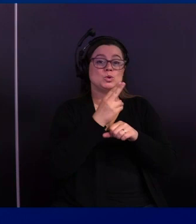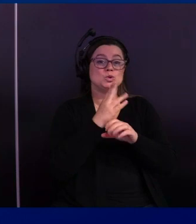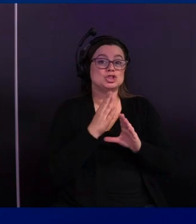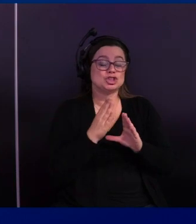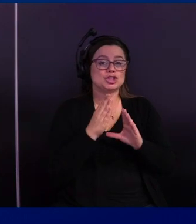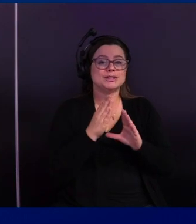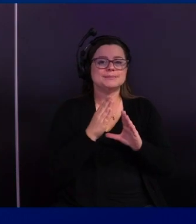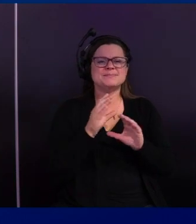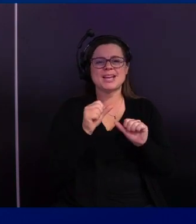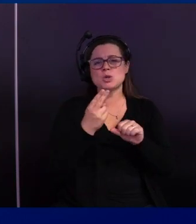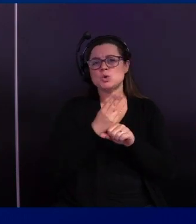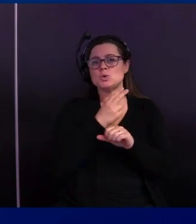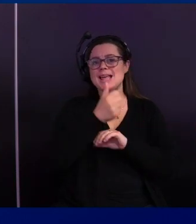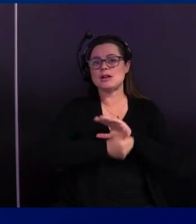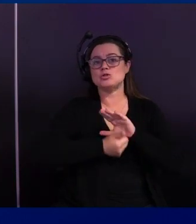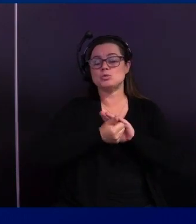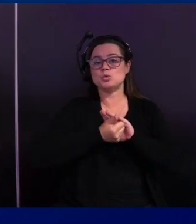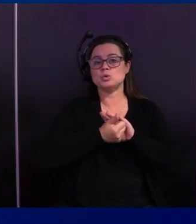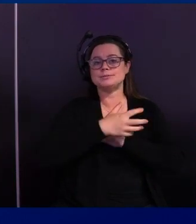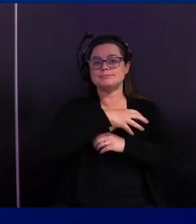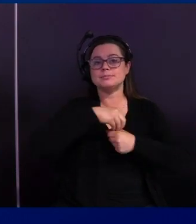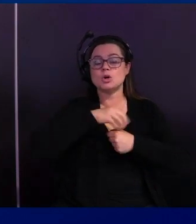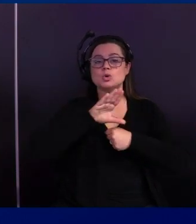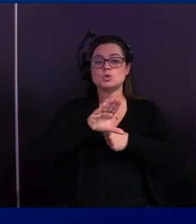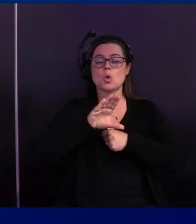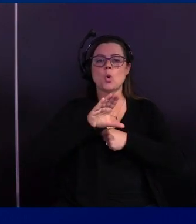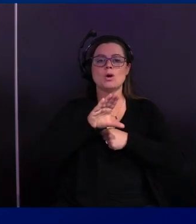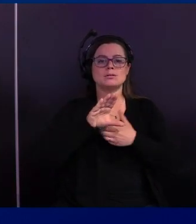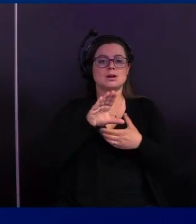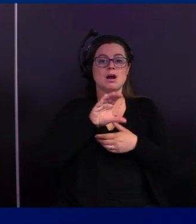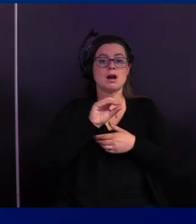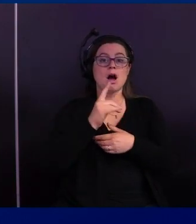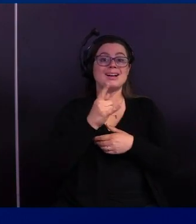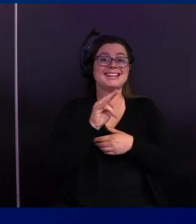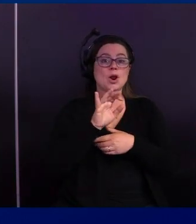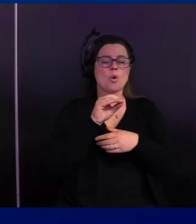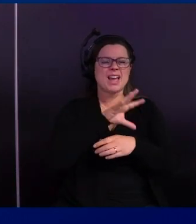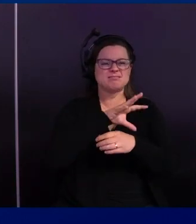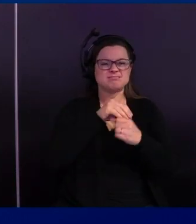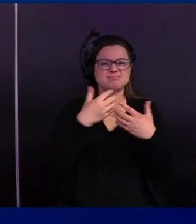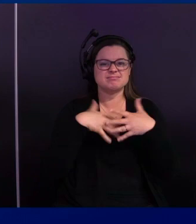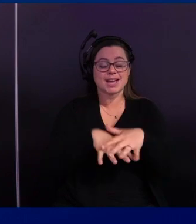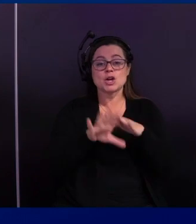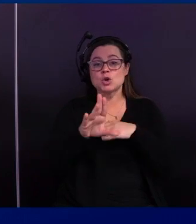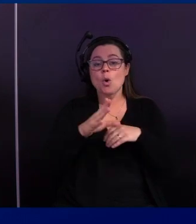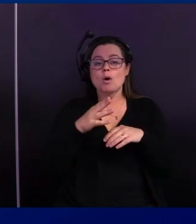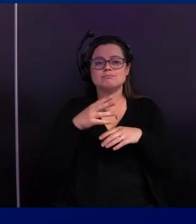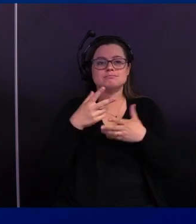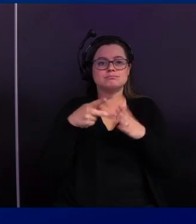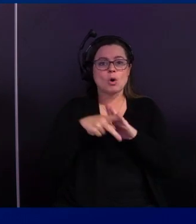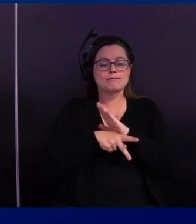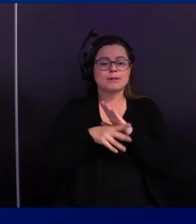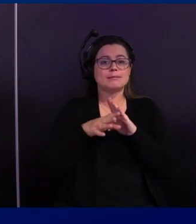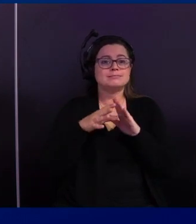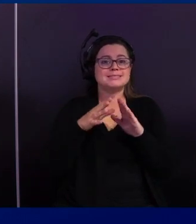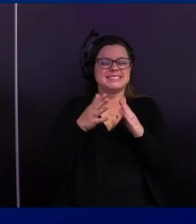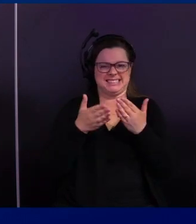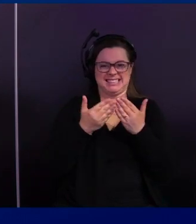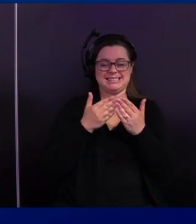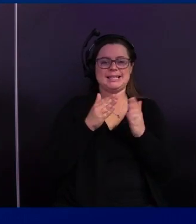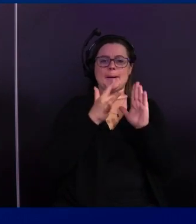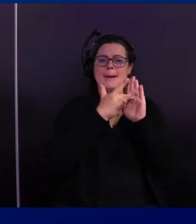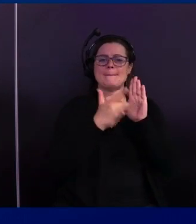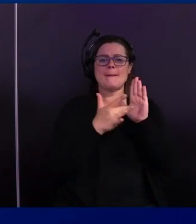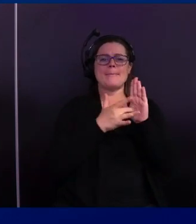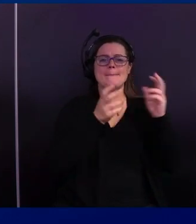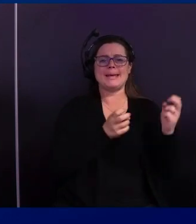use the attributes that are part of your Cognito in your policies easily. It's with a couple of clicks, you can import the